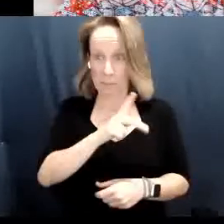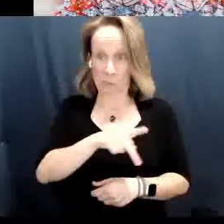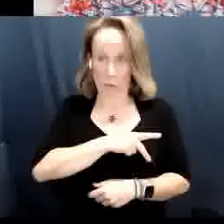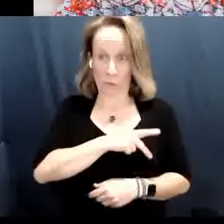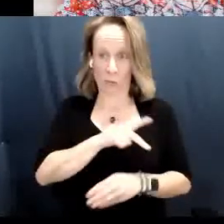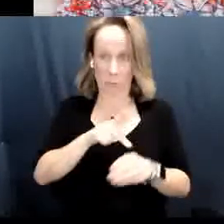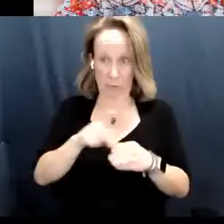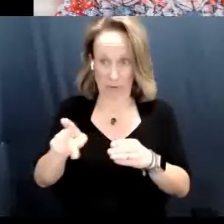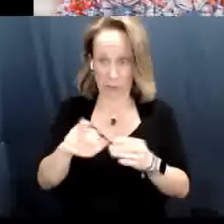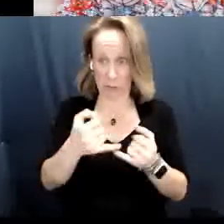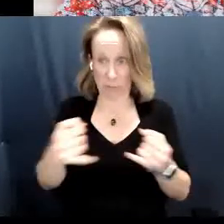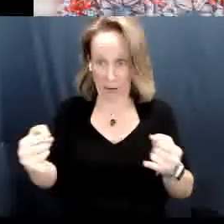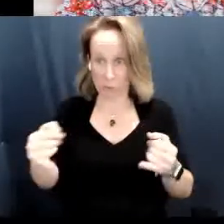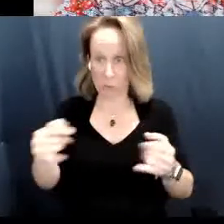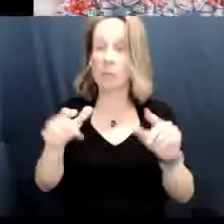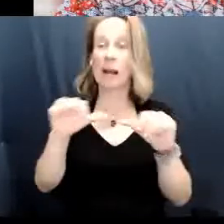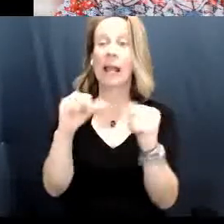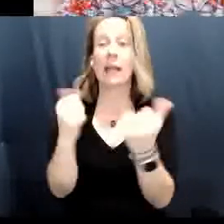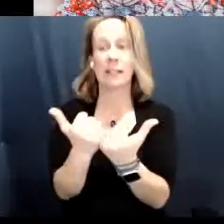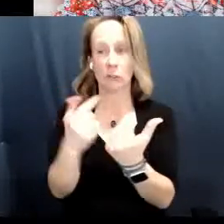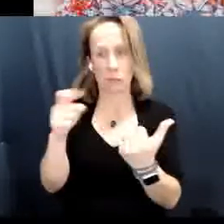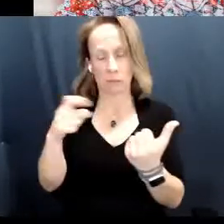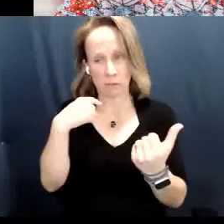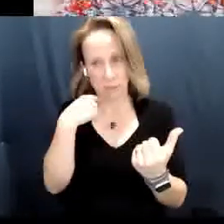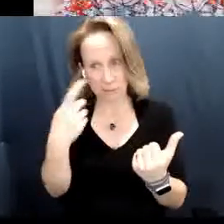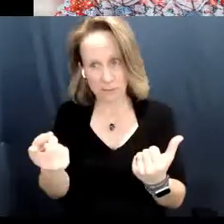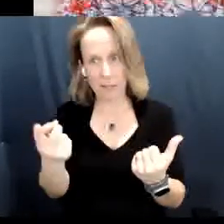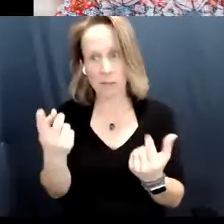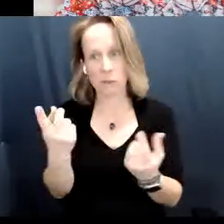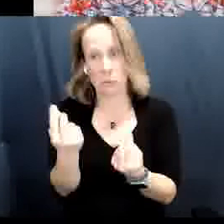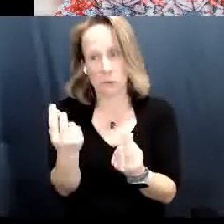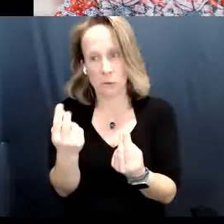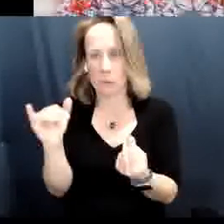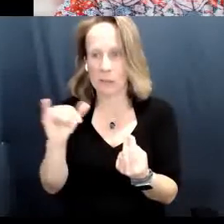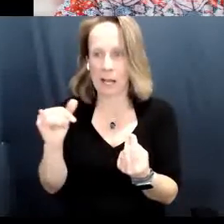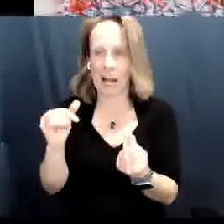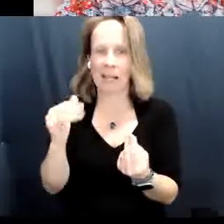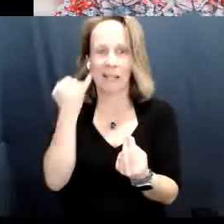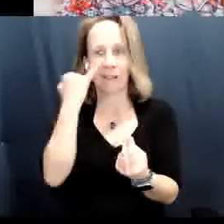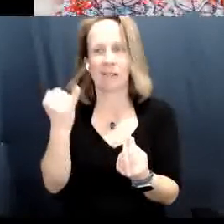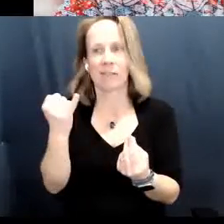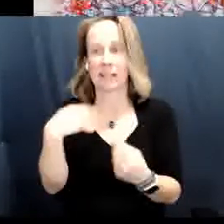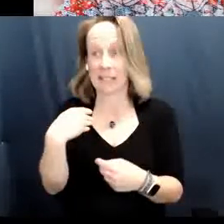should be providing us direction on things such as giving and receiving gifts,